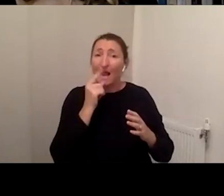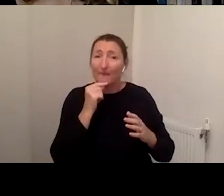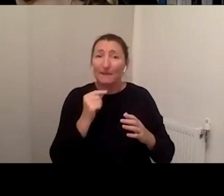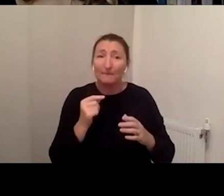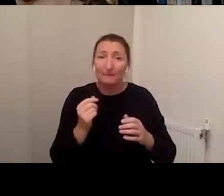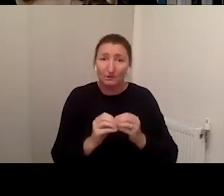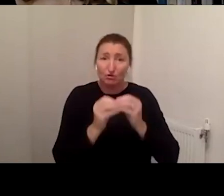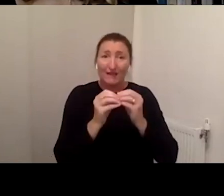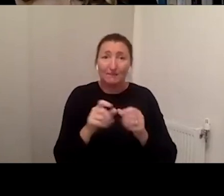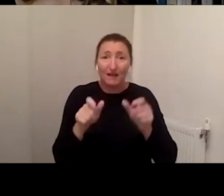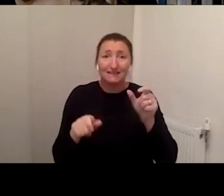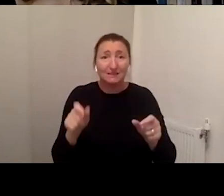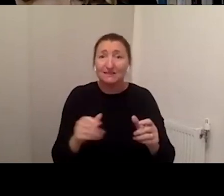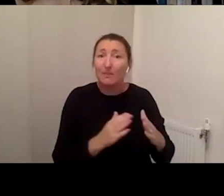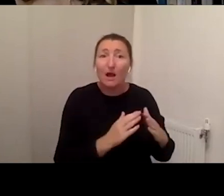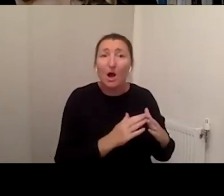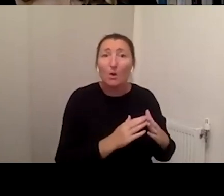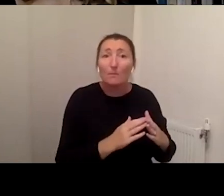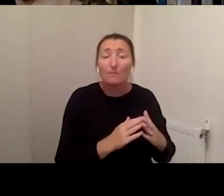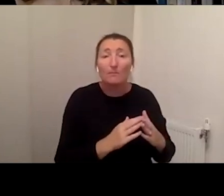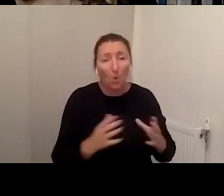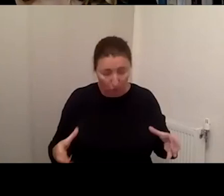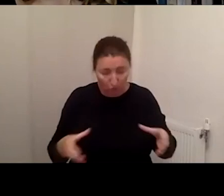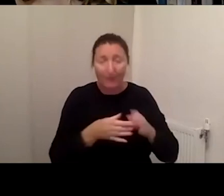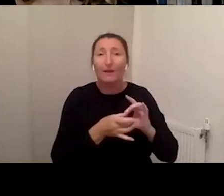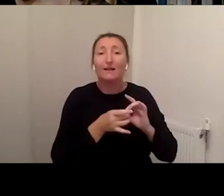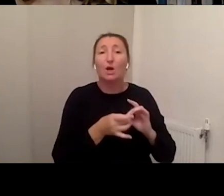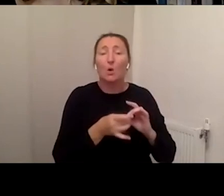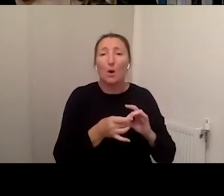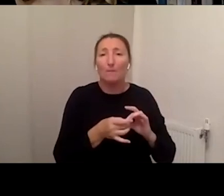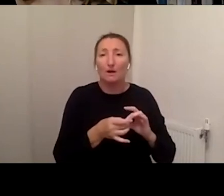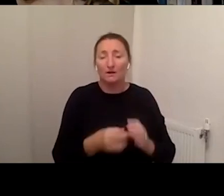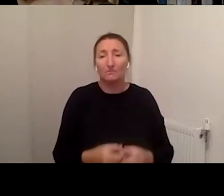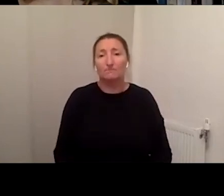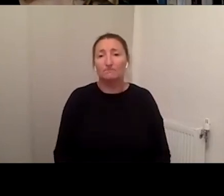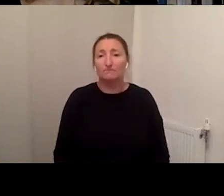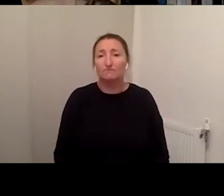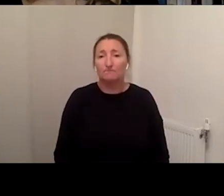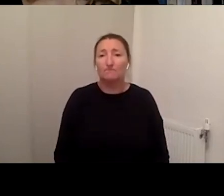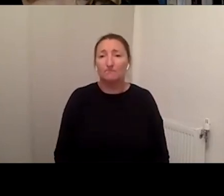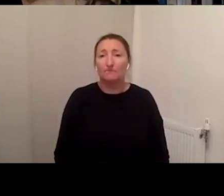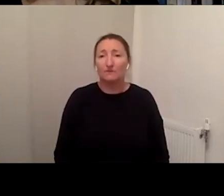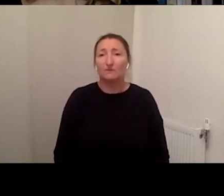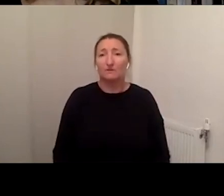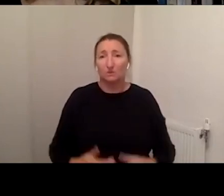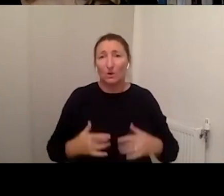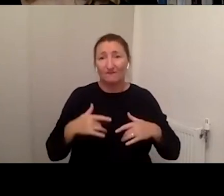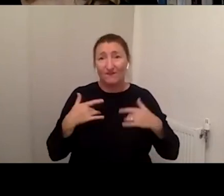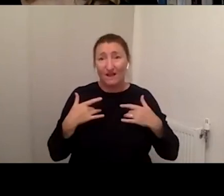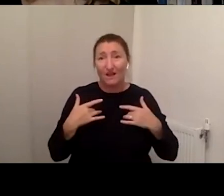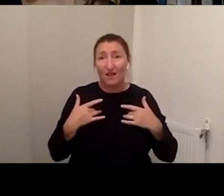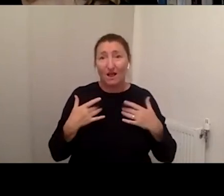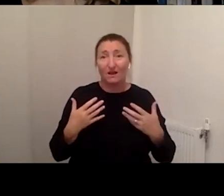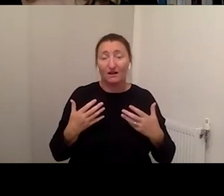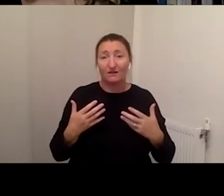at home or by citizens together in an energy cooperative. And we think that we will build the pressure from bottom